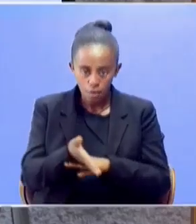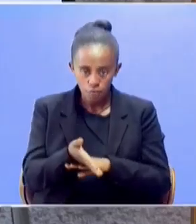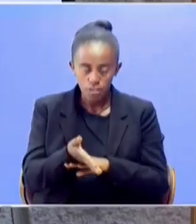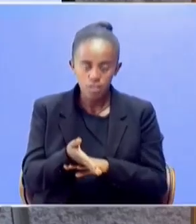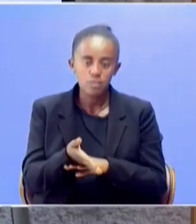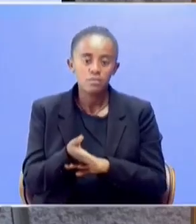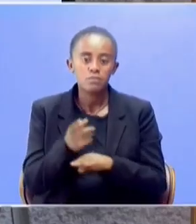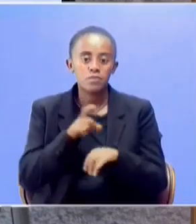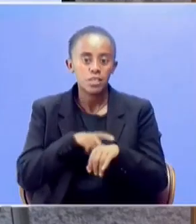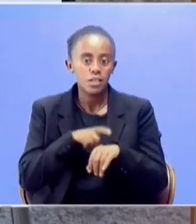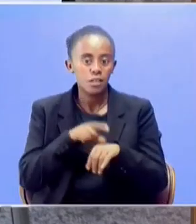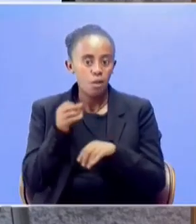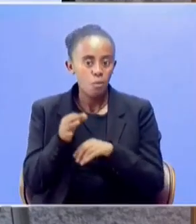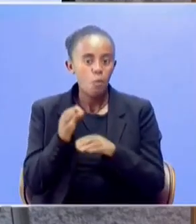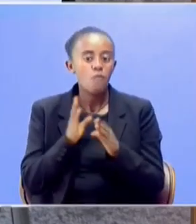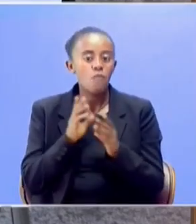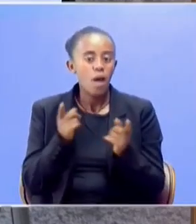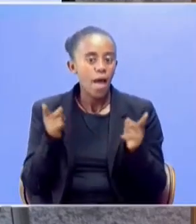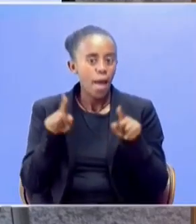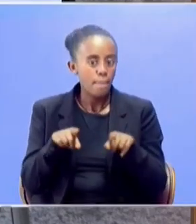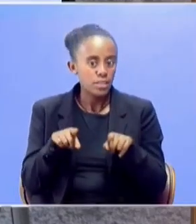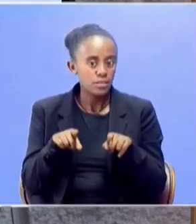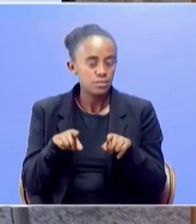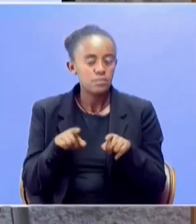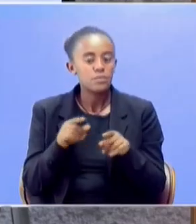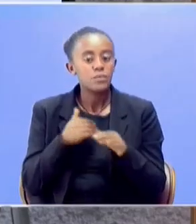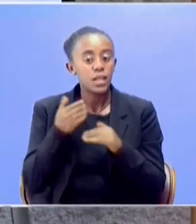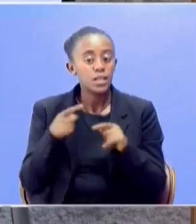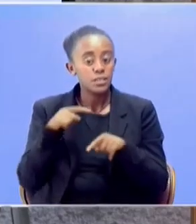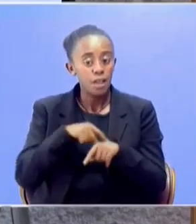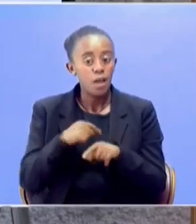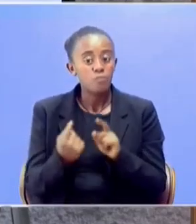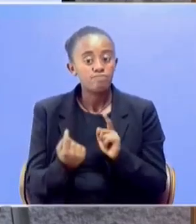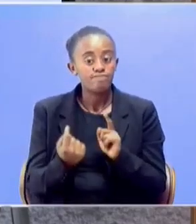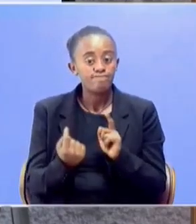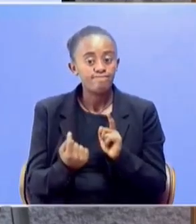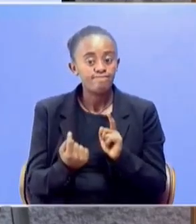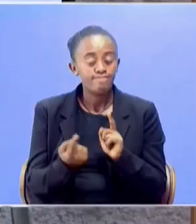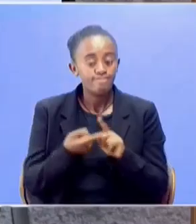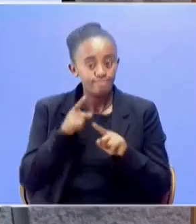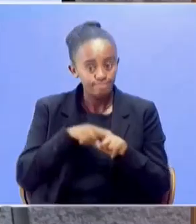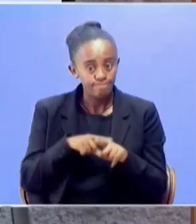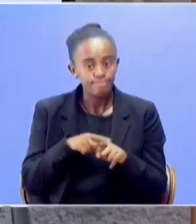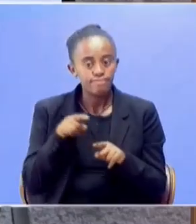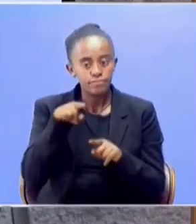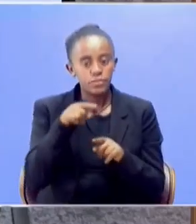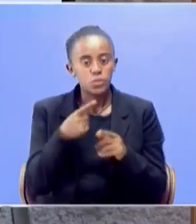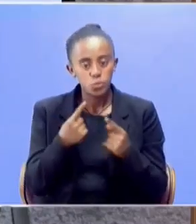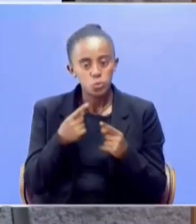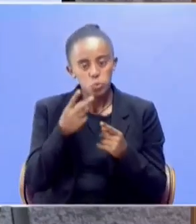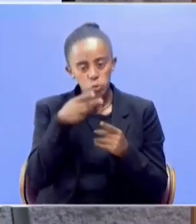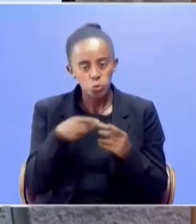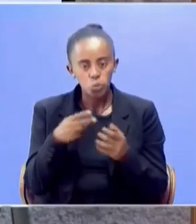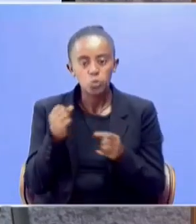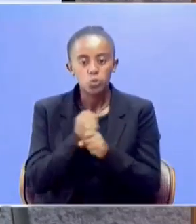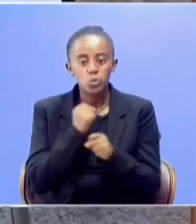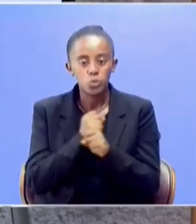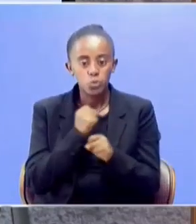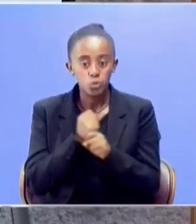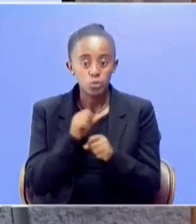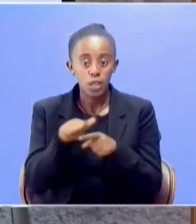to the time of happening. So next time when I come back, I try to check what you have done with